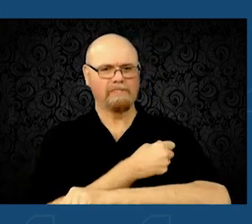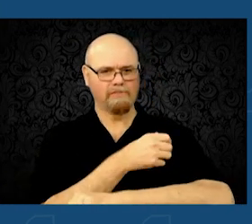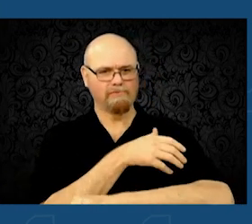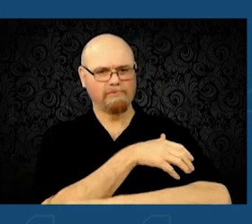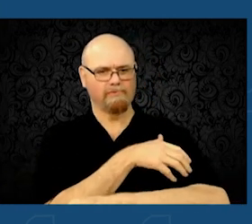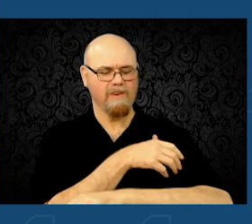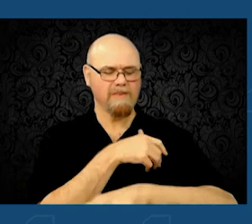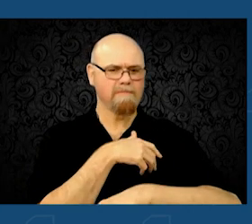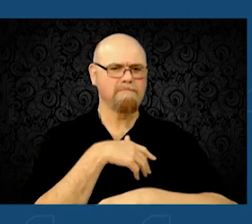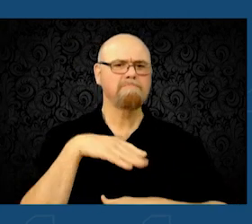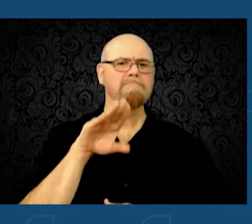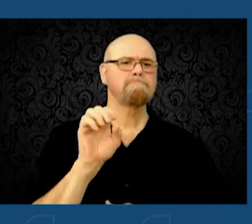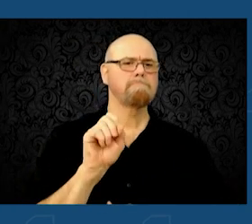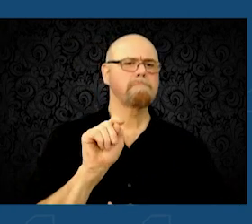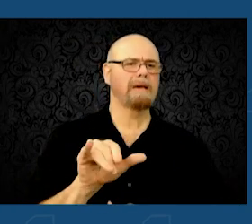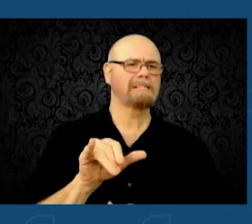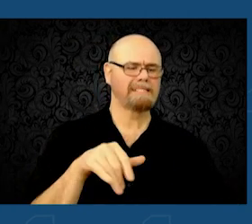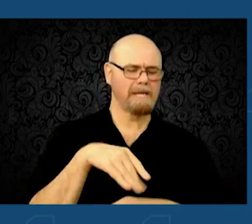up, Betsy.